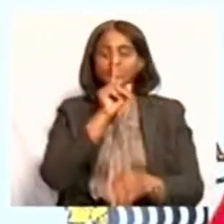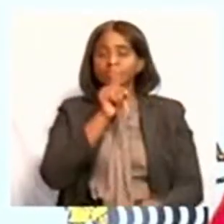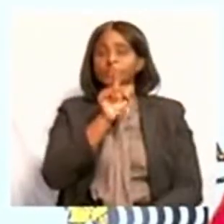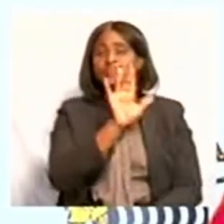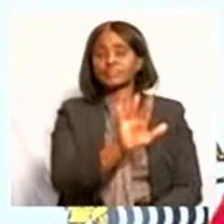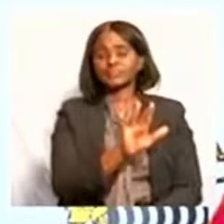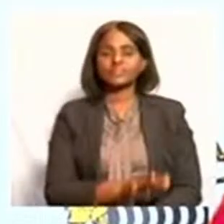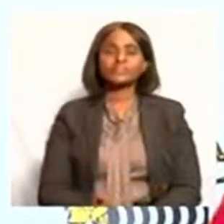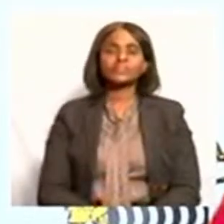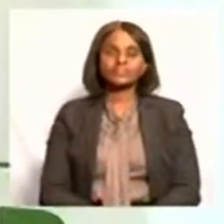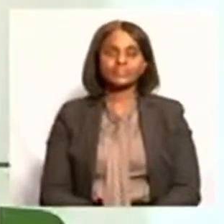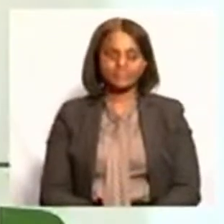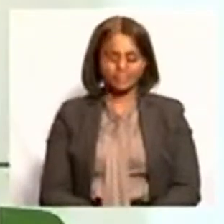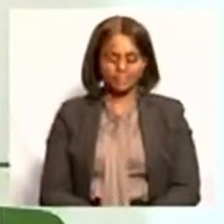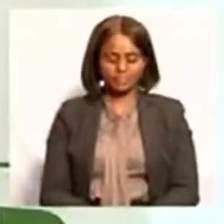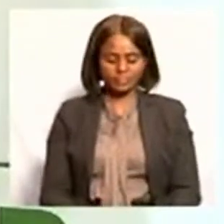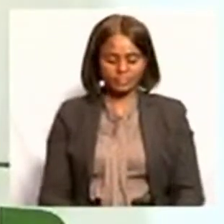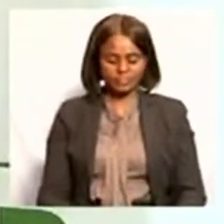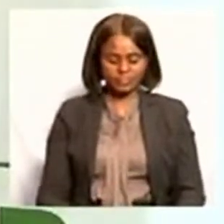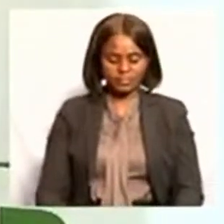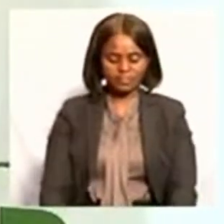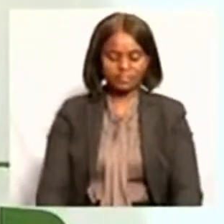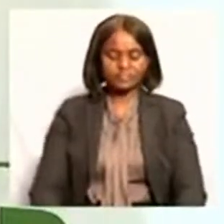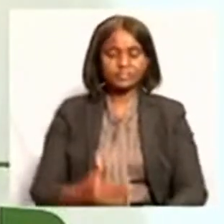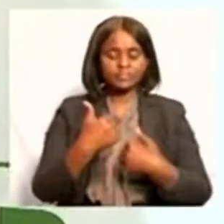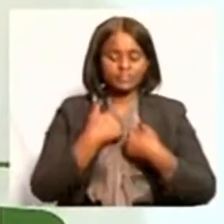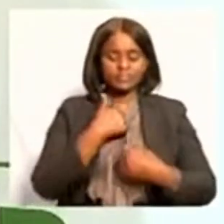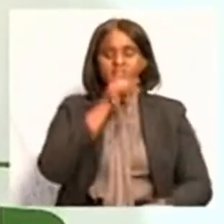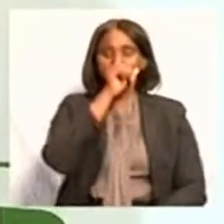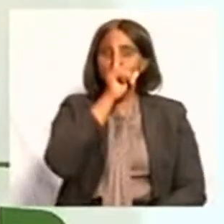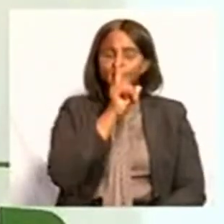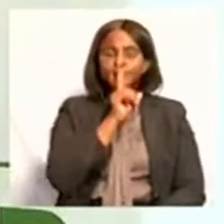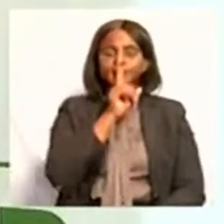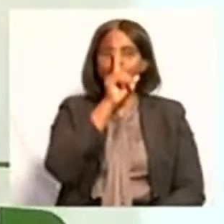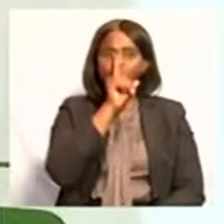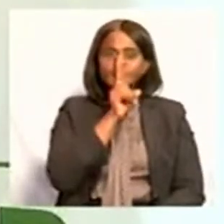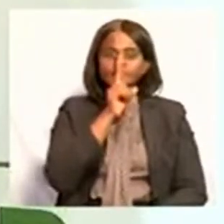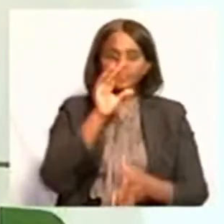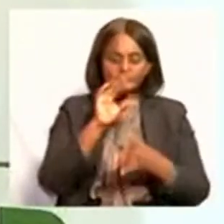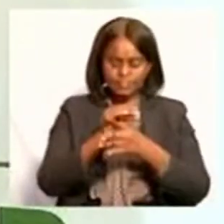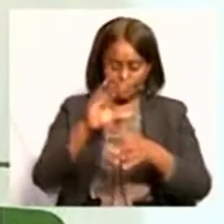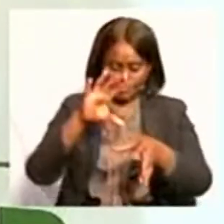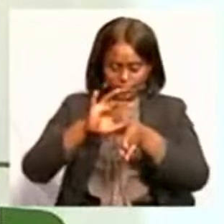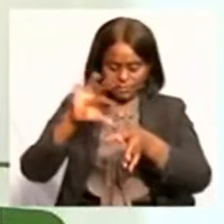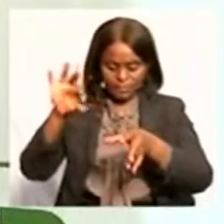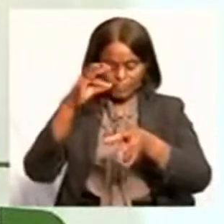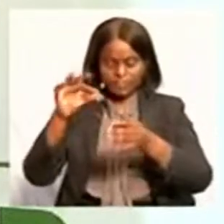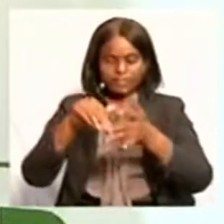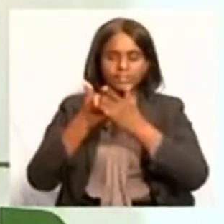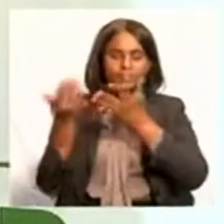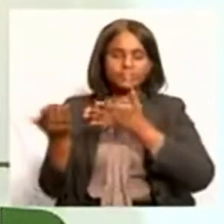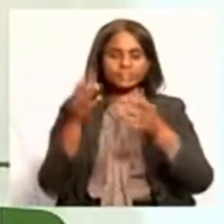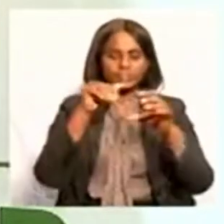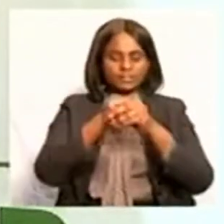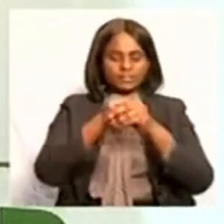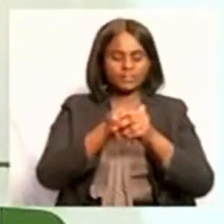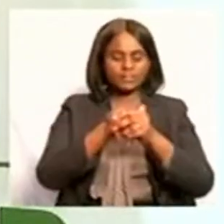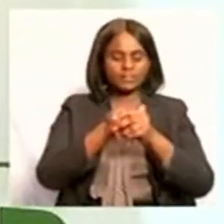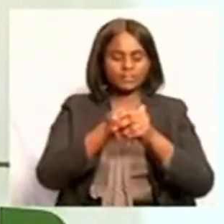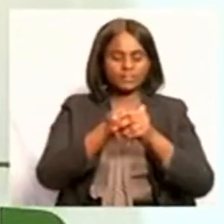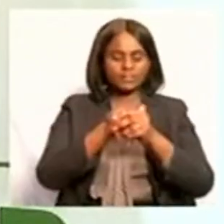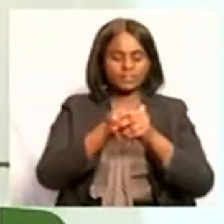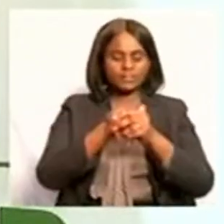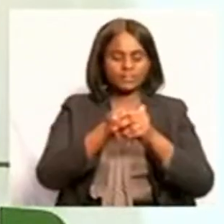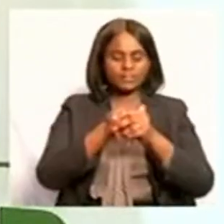Okay. There's also a silent or an invisible stakeholder. How do you bring them on board? The whistleblowers, are